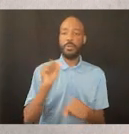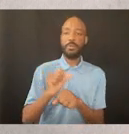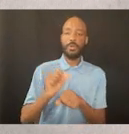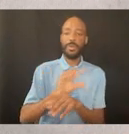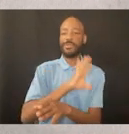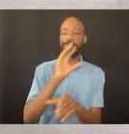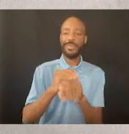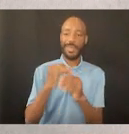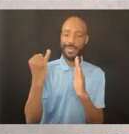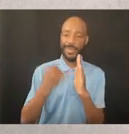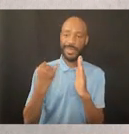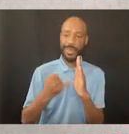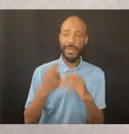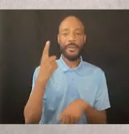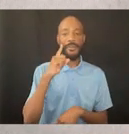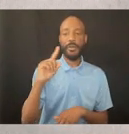40 years.